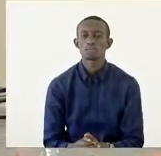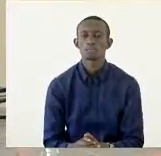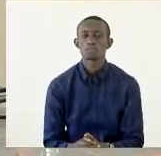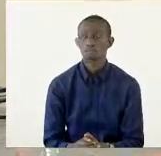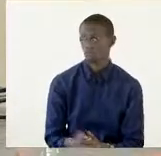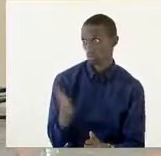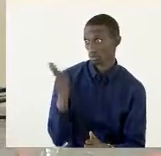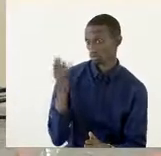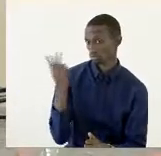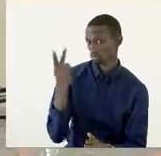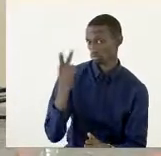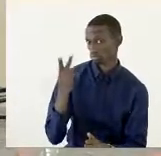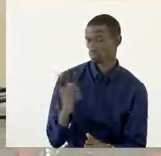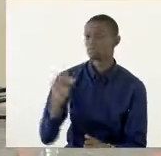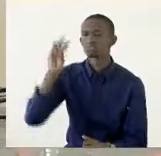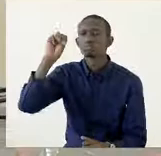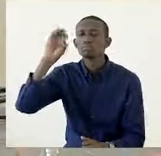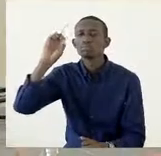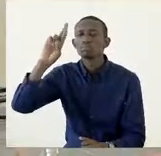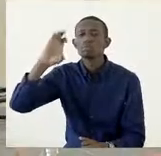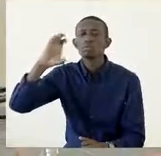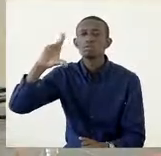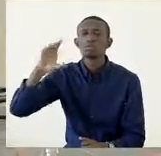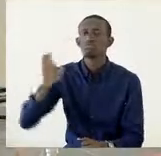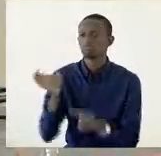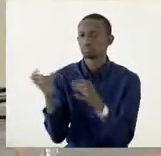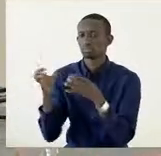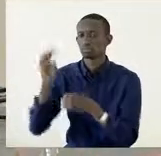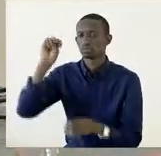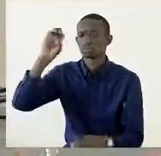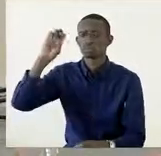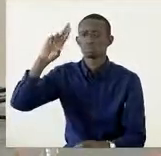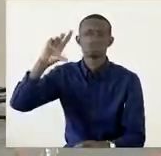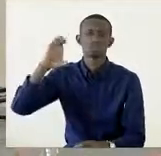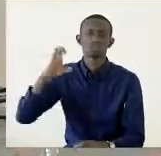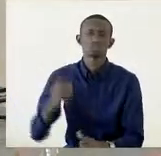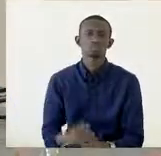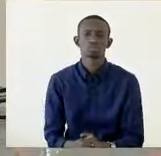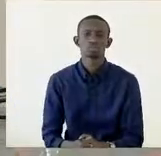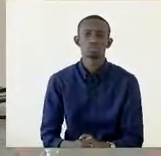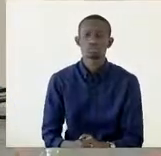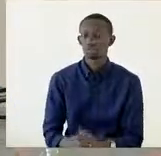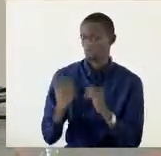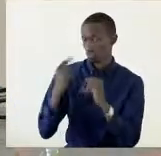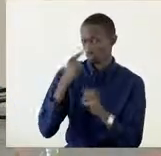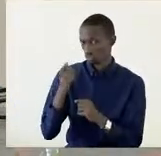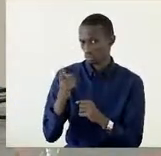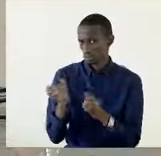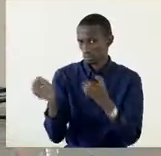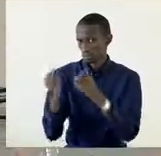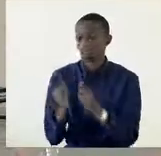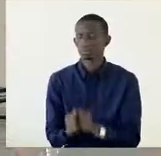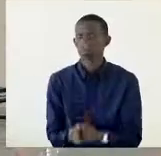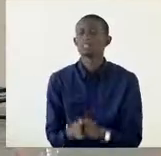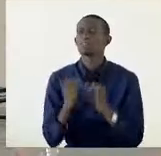Those two molecules, those two groups of molecules, if they are substituted, if they